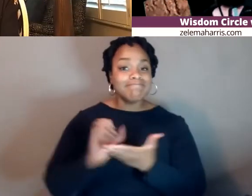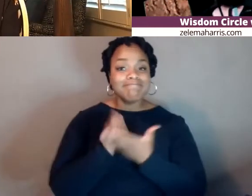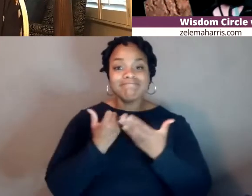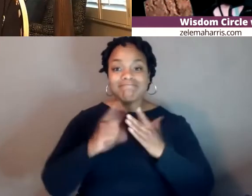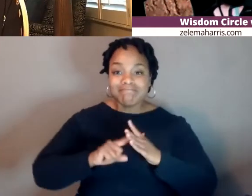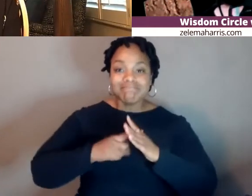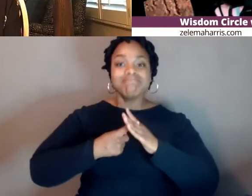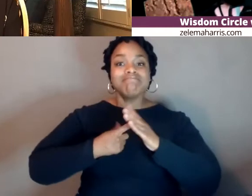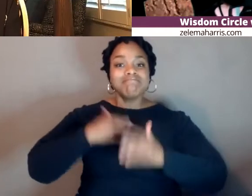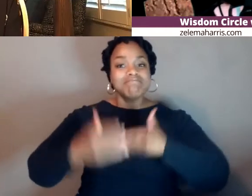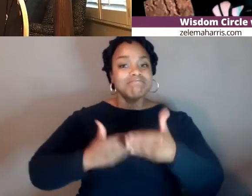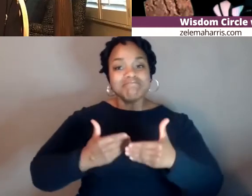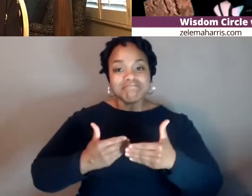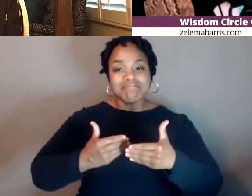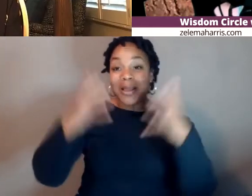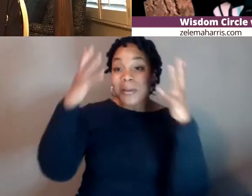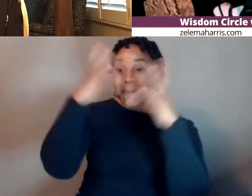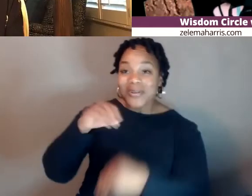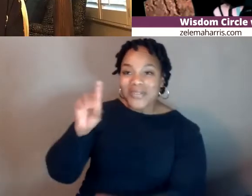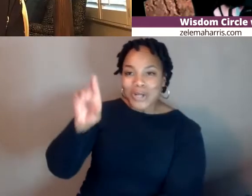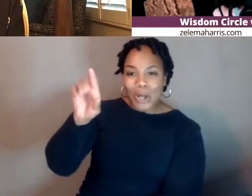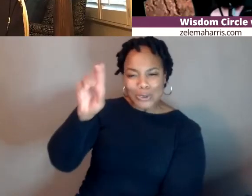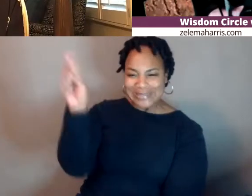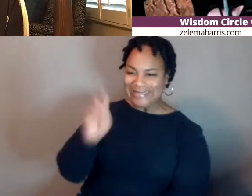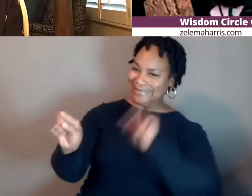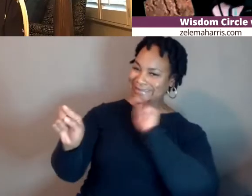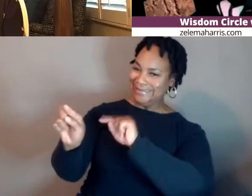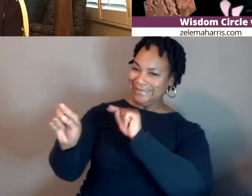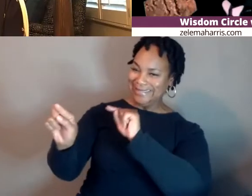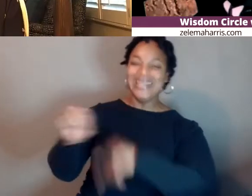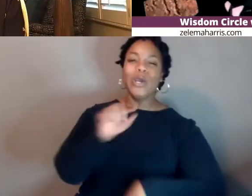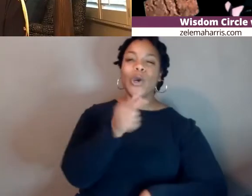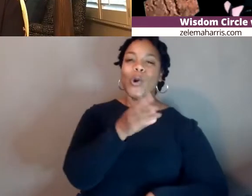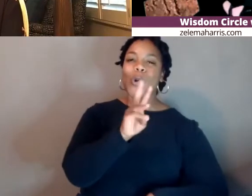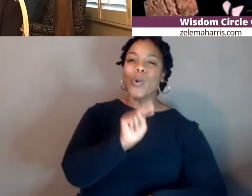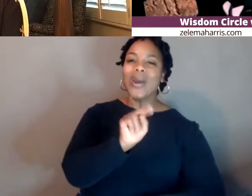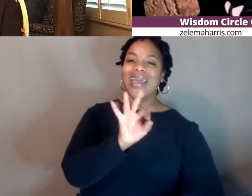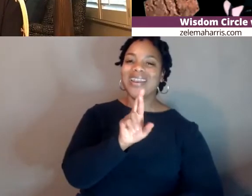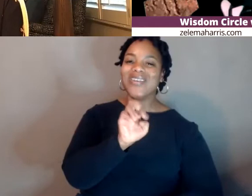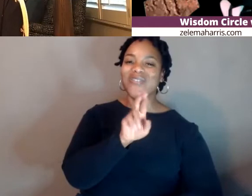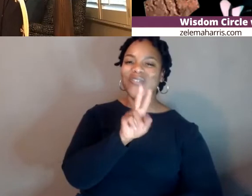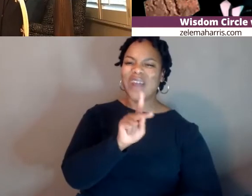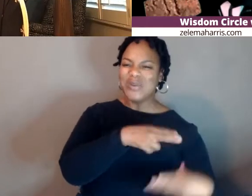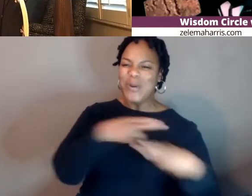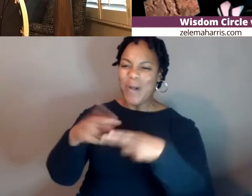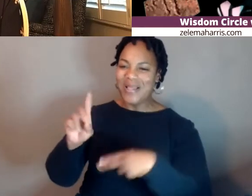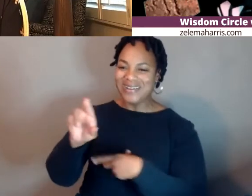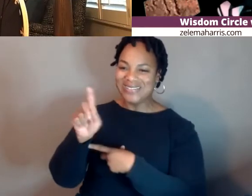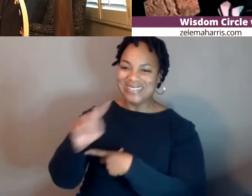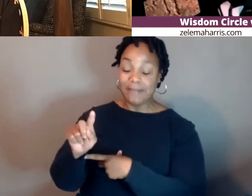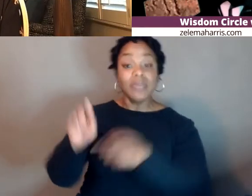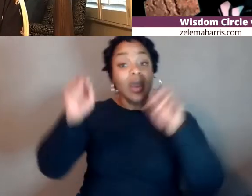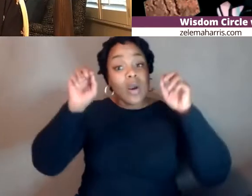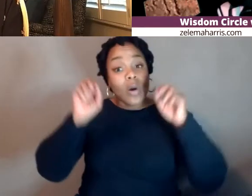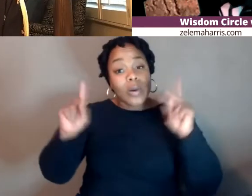evening with our beautiful Dr. Z, as Gwen Frederick says. Let's get started. Can you tell us a little bit about